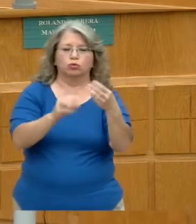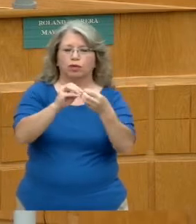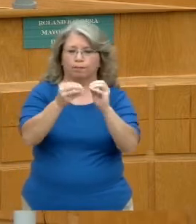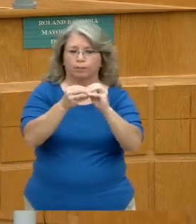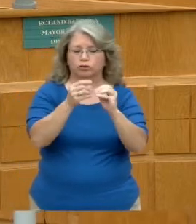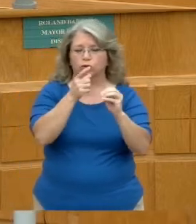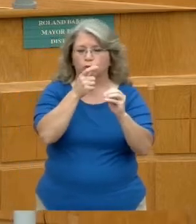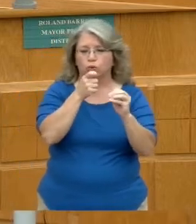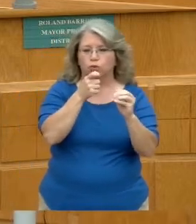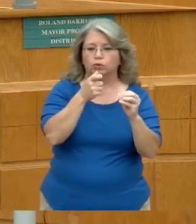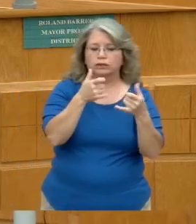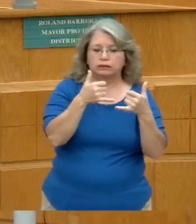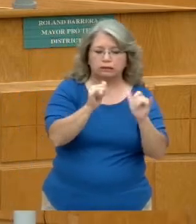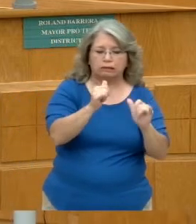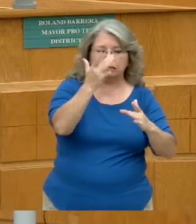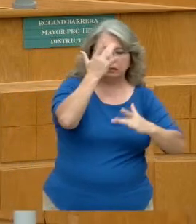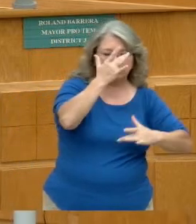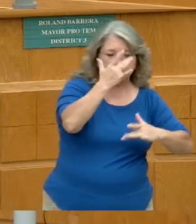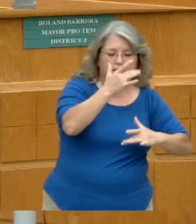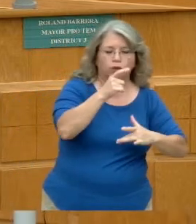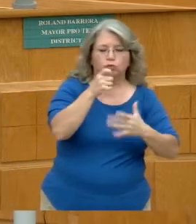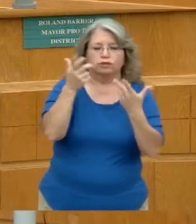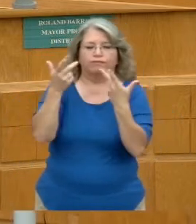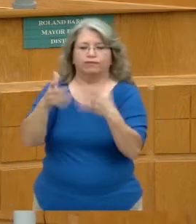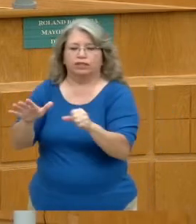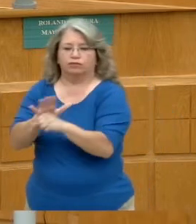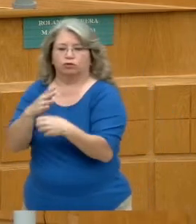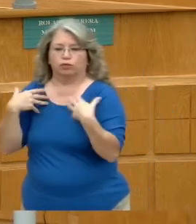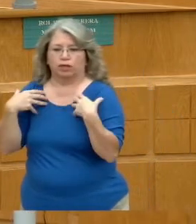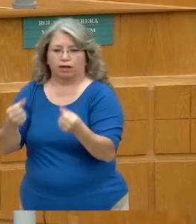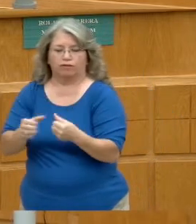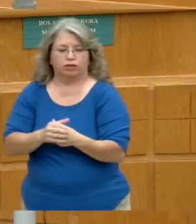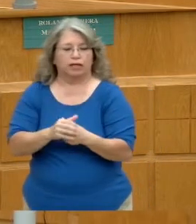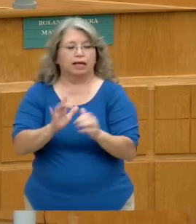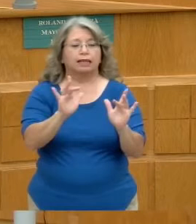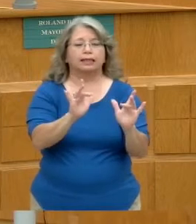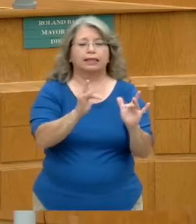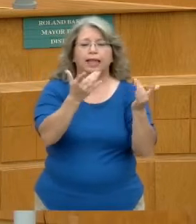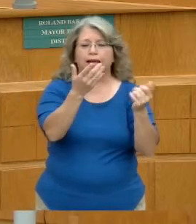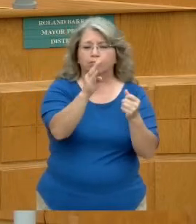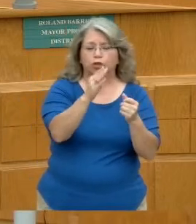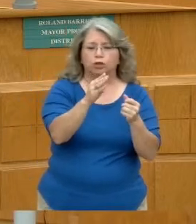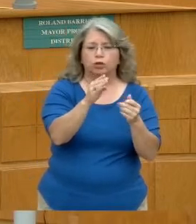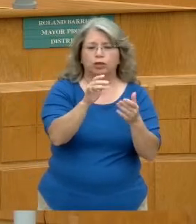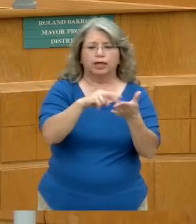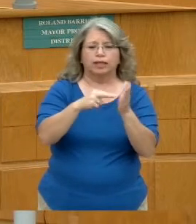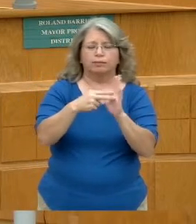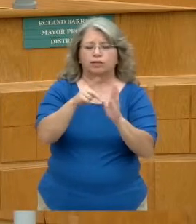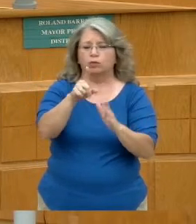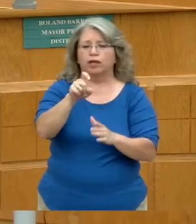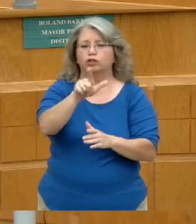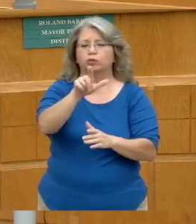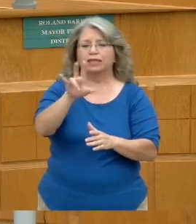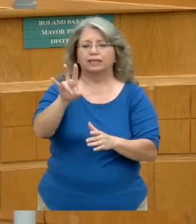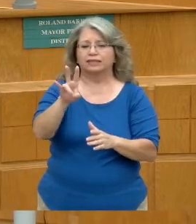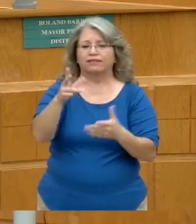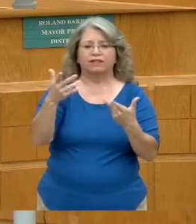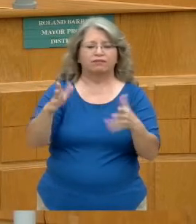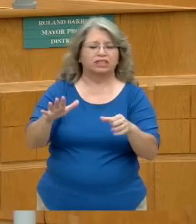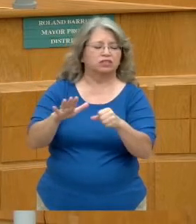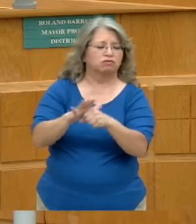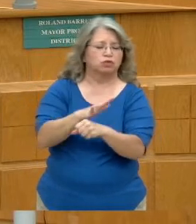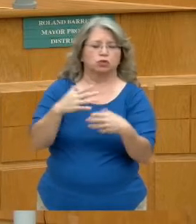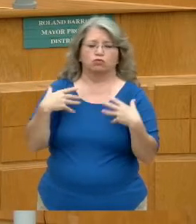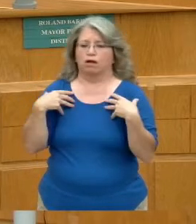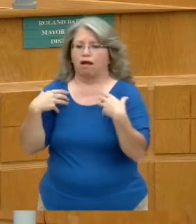recovered. And the recovered rate is the lighter blue, 127 persons have recovered. And that